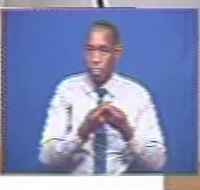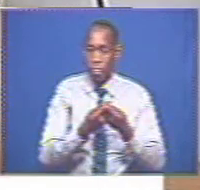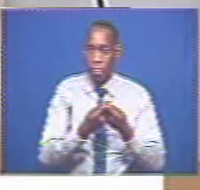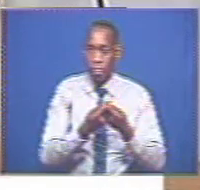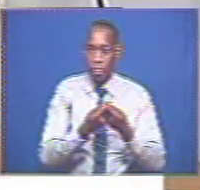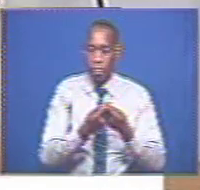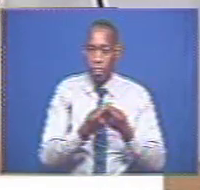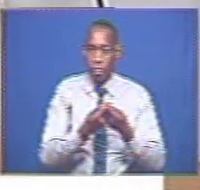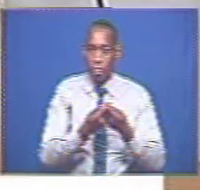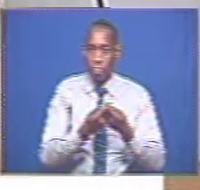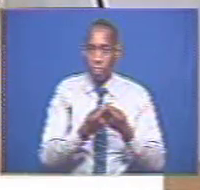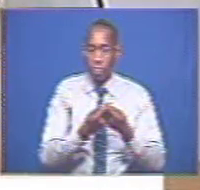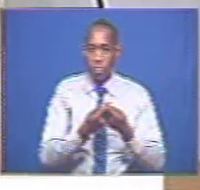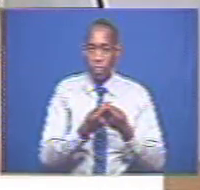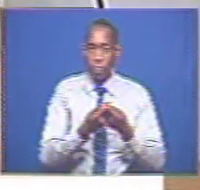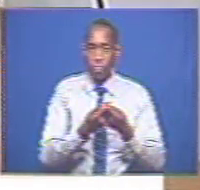This is a family program.